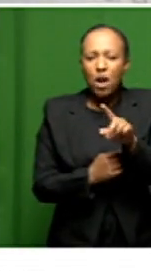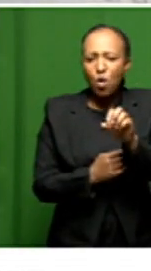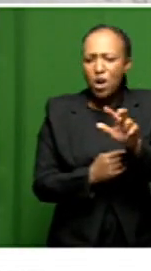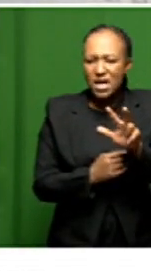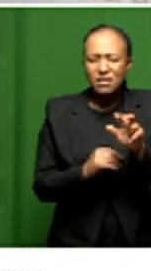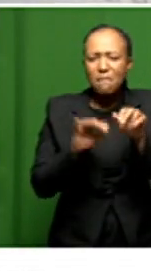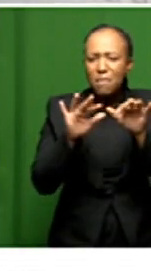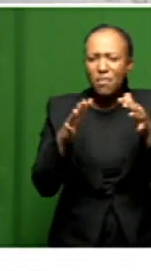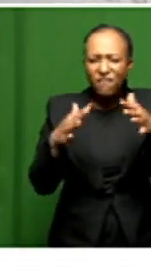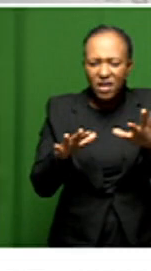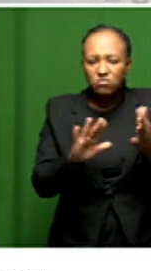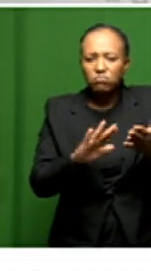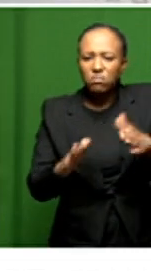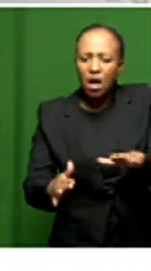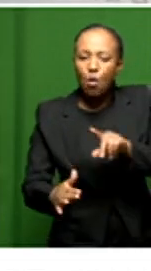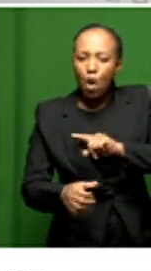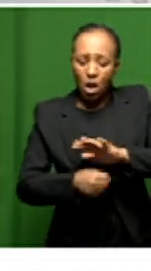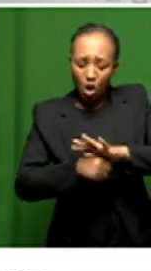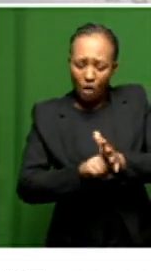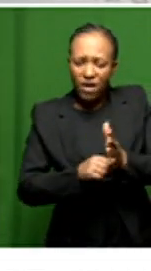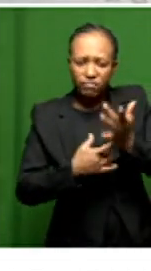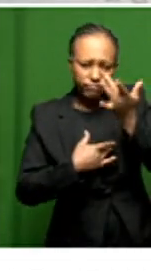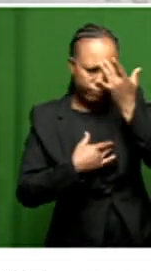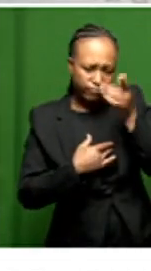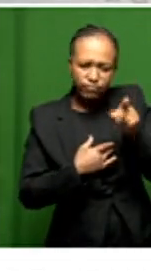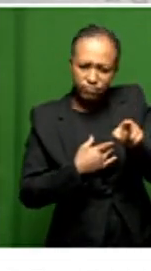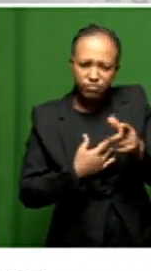the last 24 hours. The more